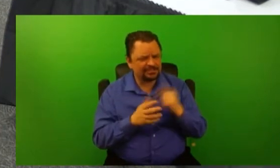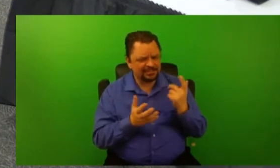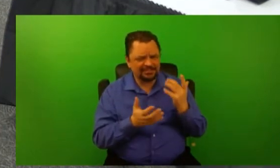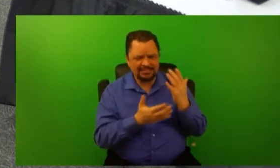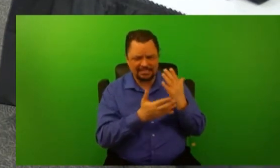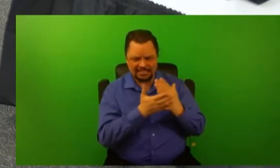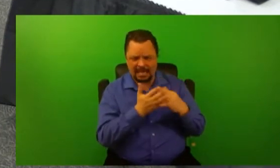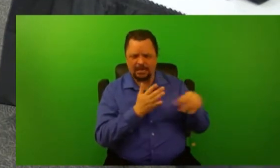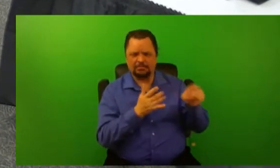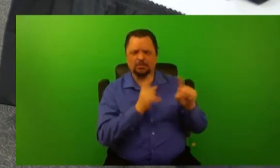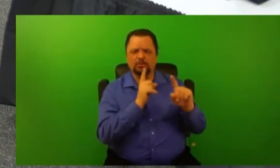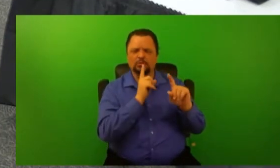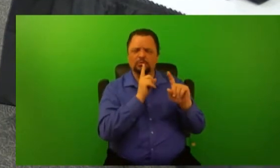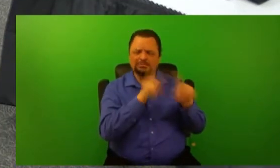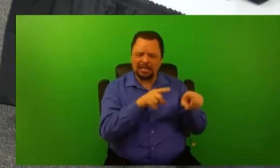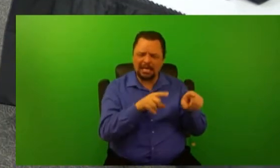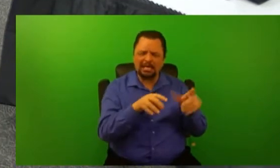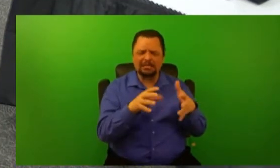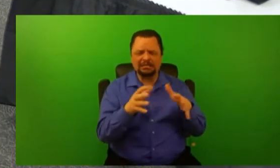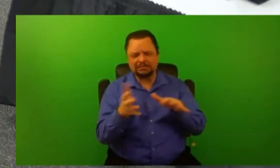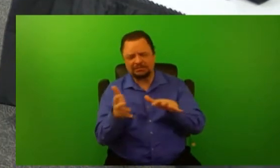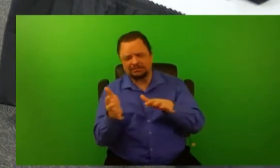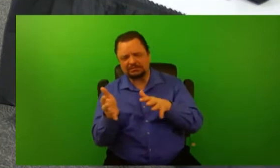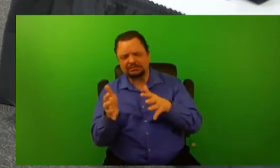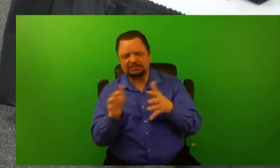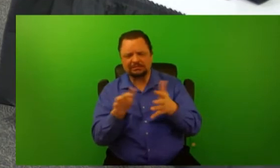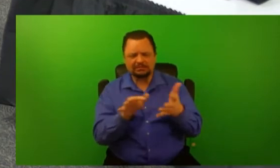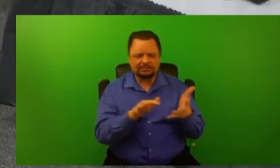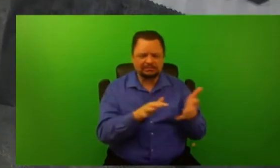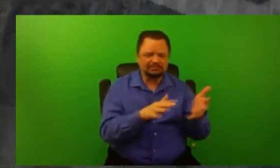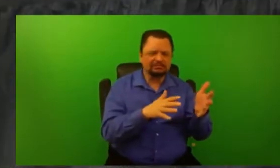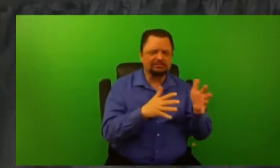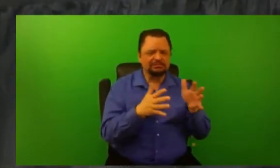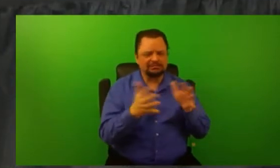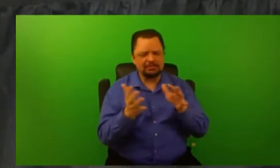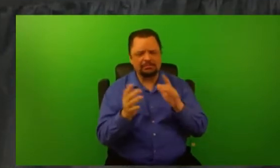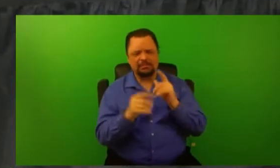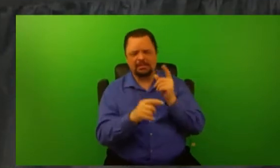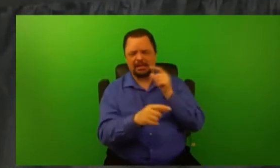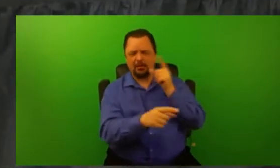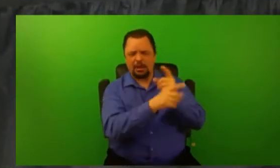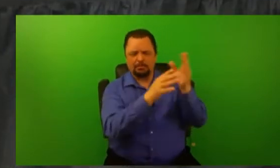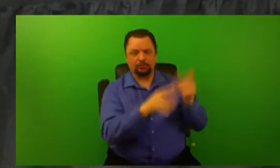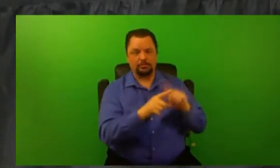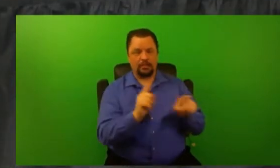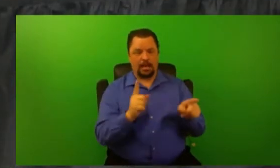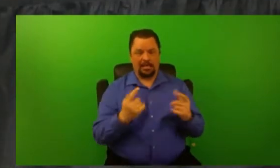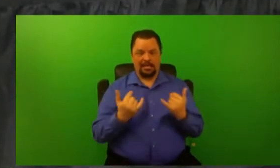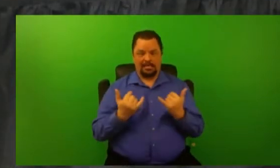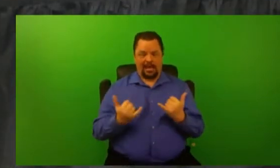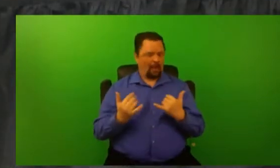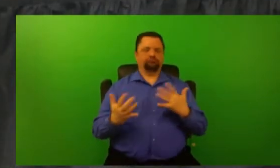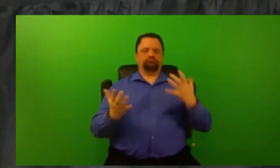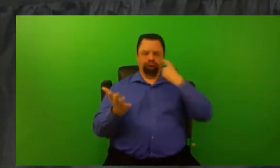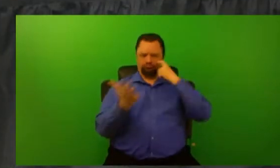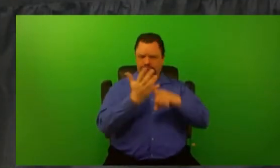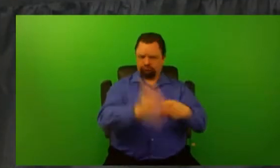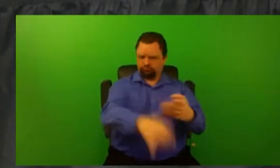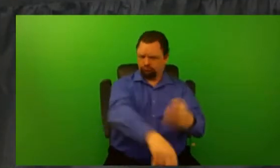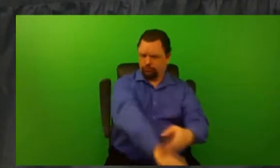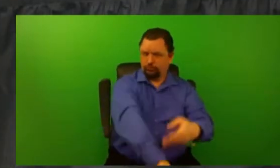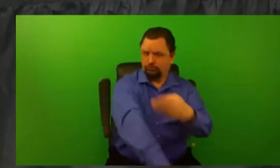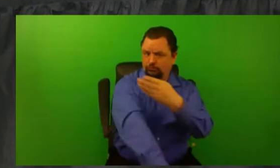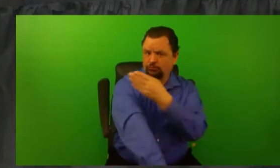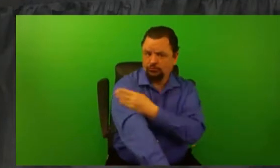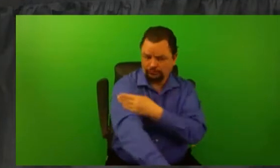and useful. So good job. That's great to know. Thank you. Anyone else? How